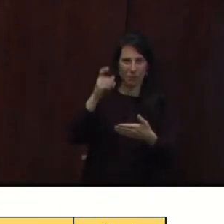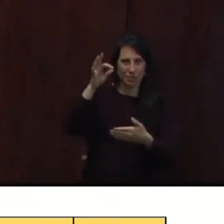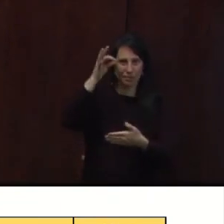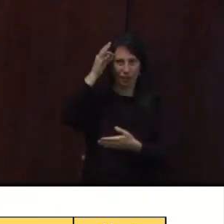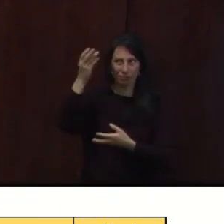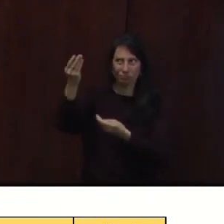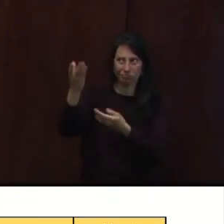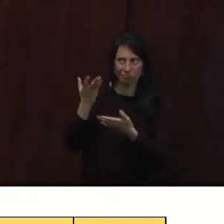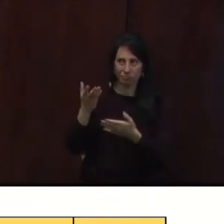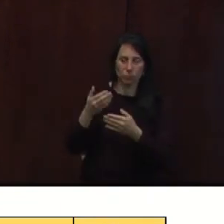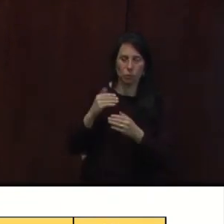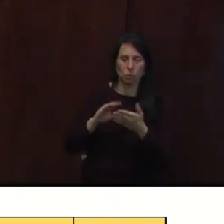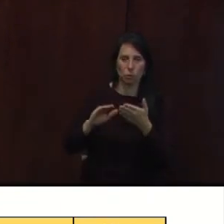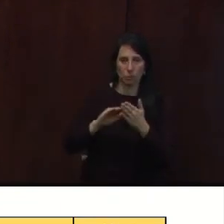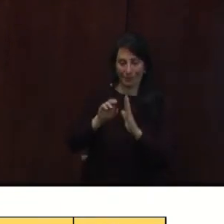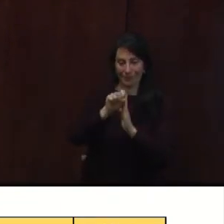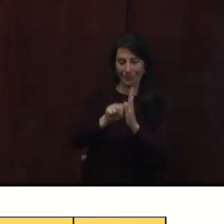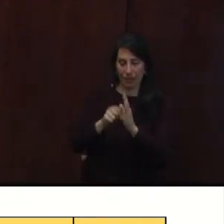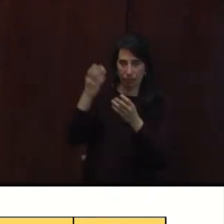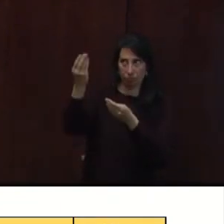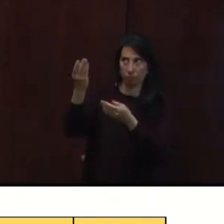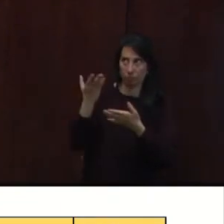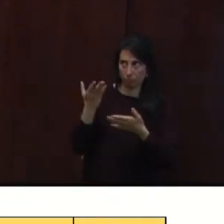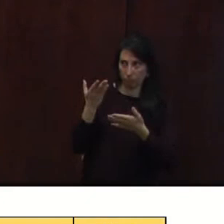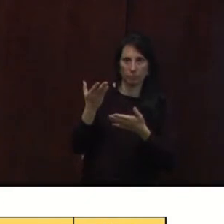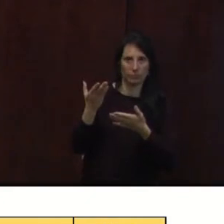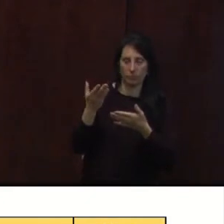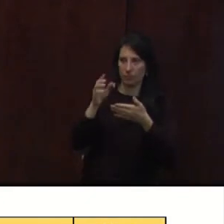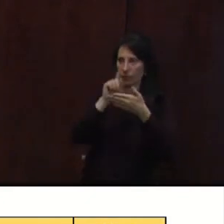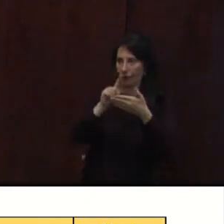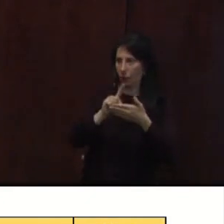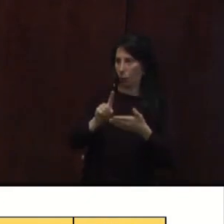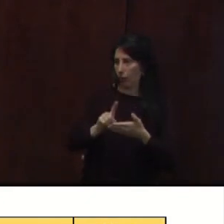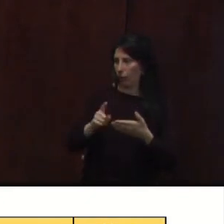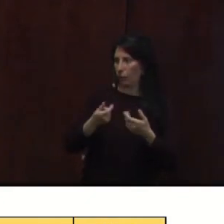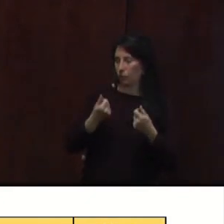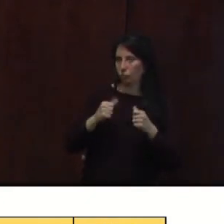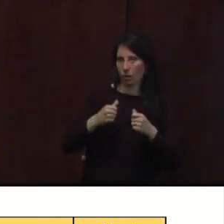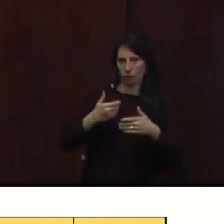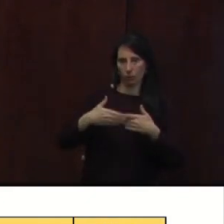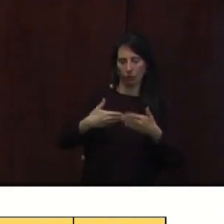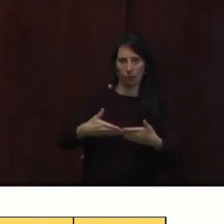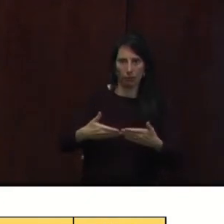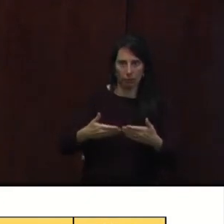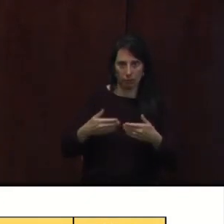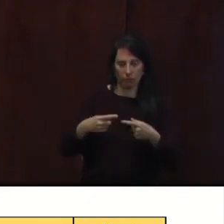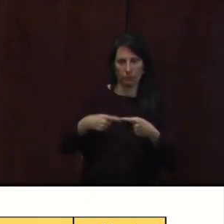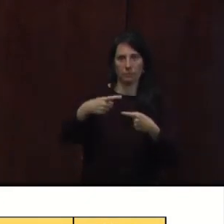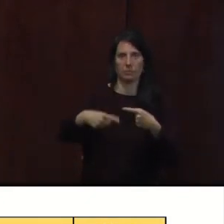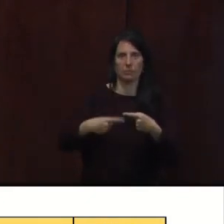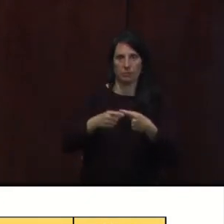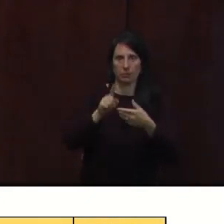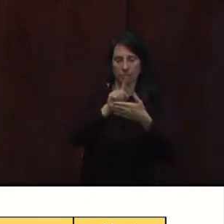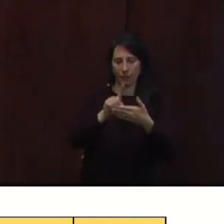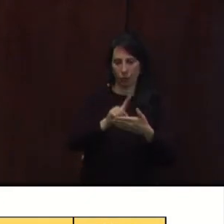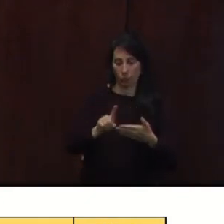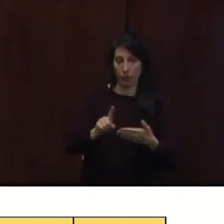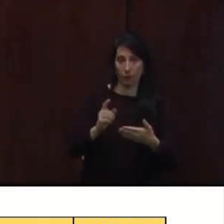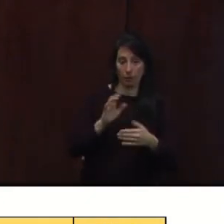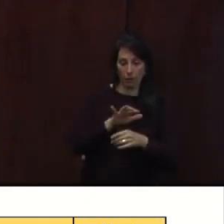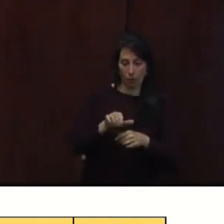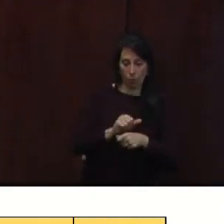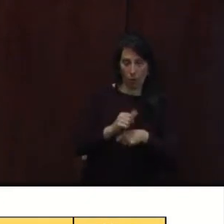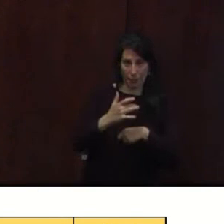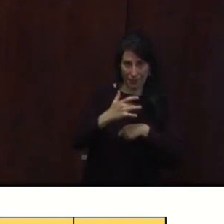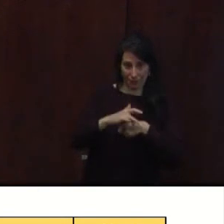notification from the state about what your allocation will be. So we open up appointments ahead of time, at least 2 weeks out, for a minimum